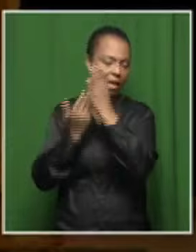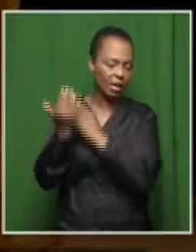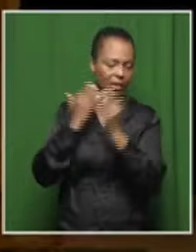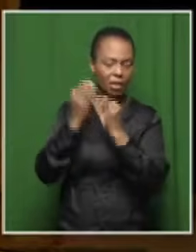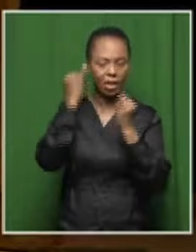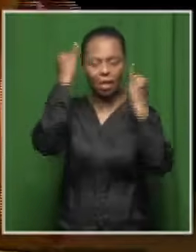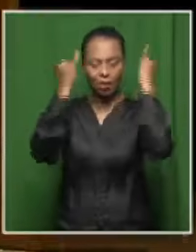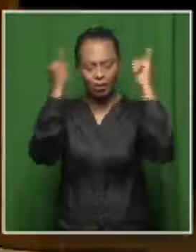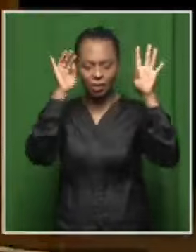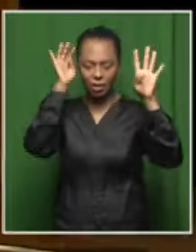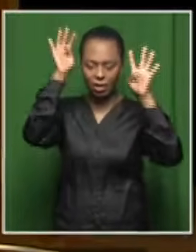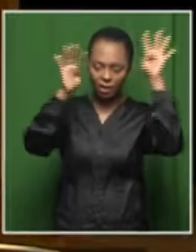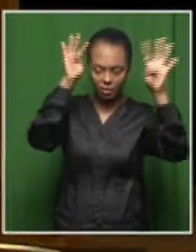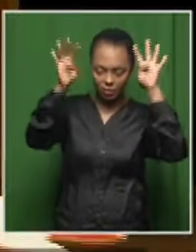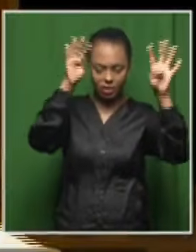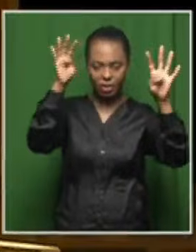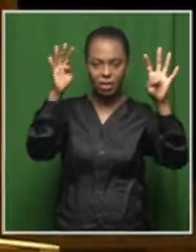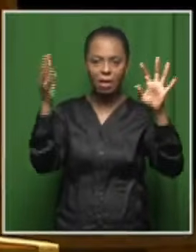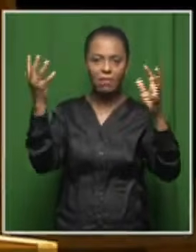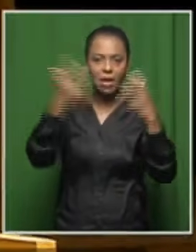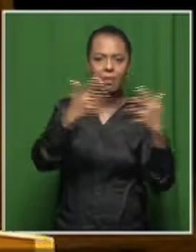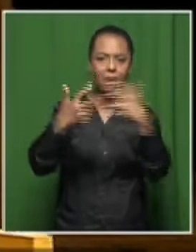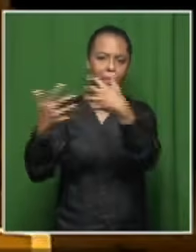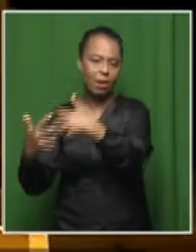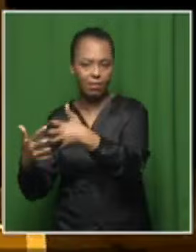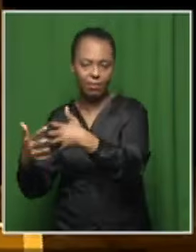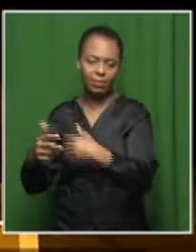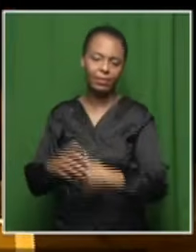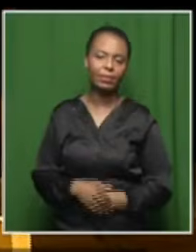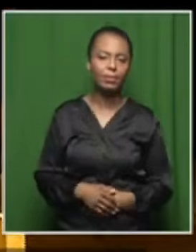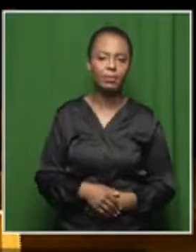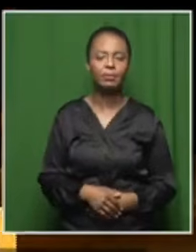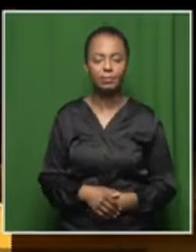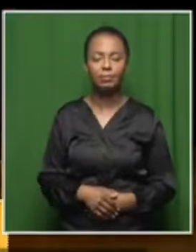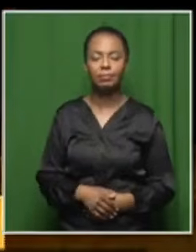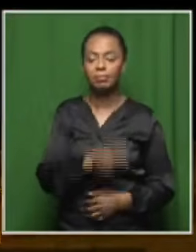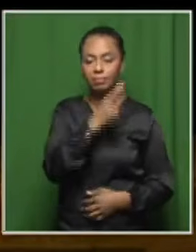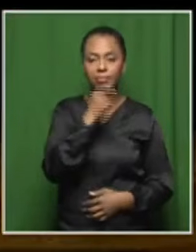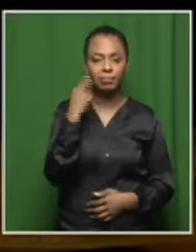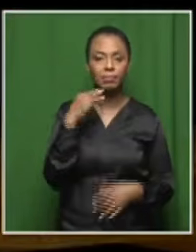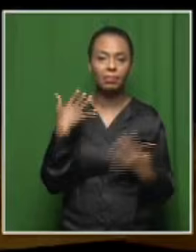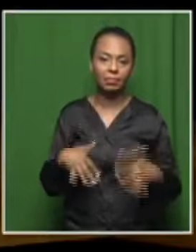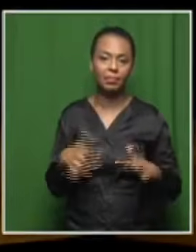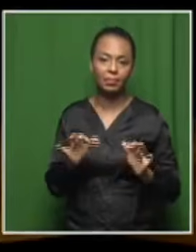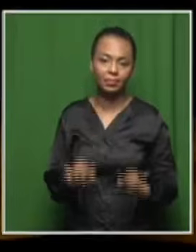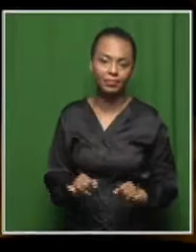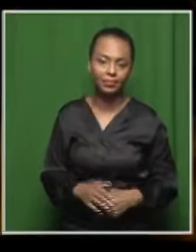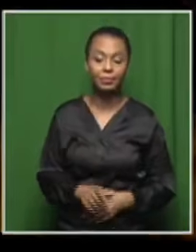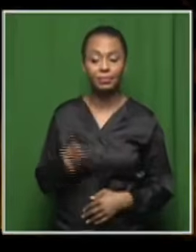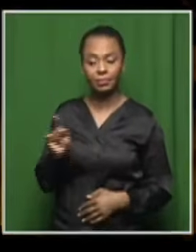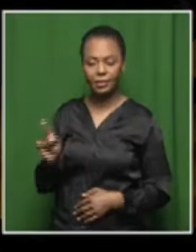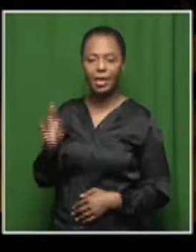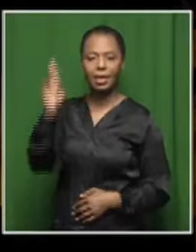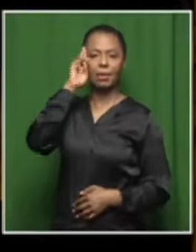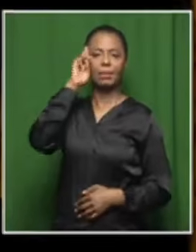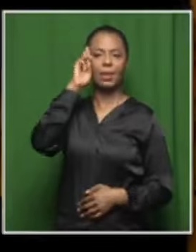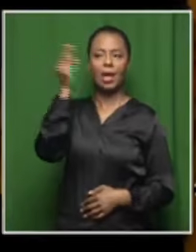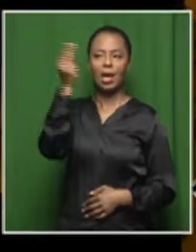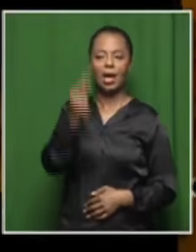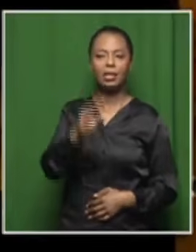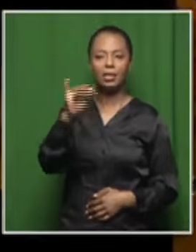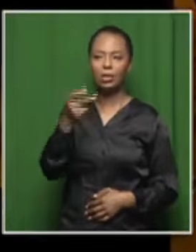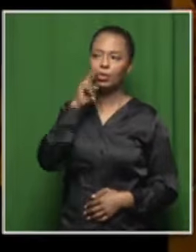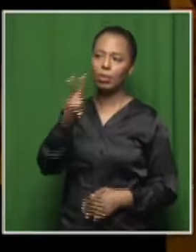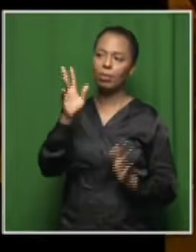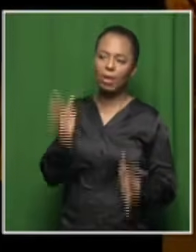in the most unexpected ways, even playful ones at times. And JCAF also just reminds us that art is not just to be seen, but to